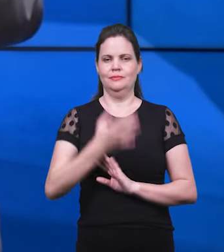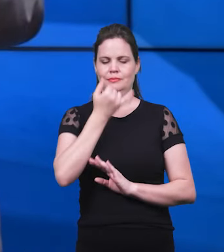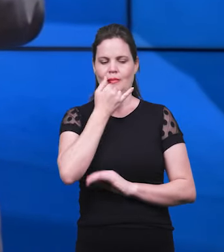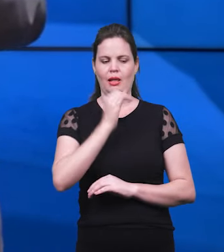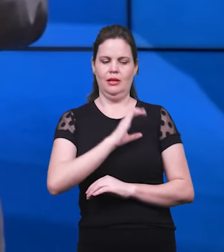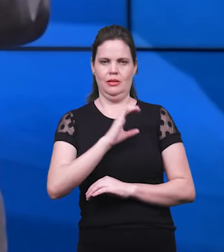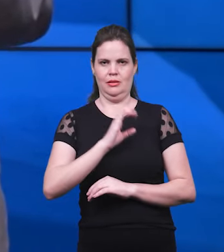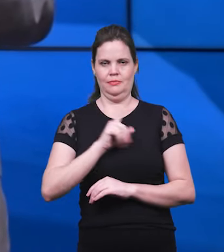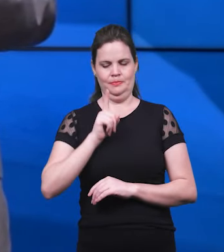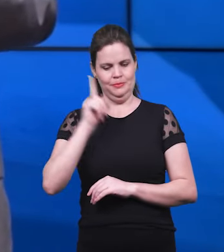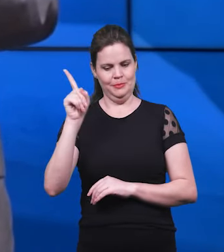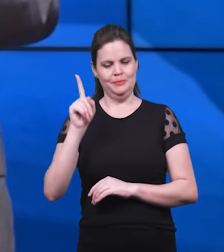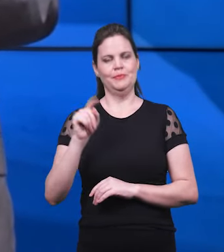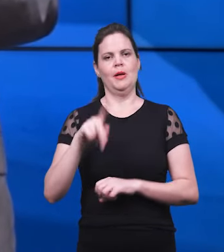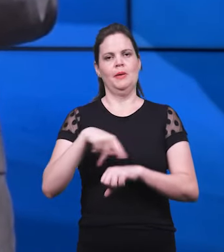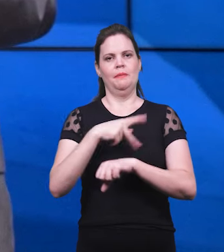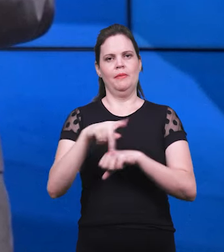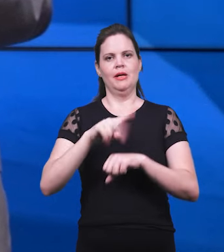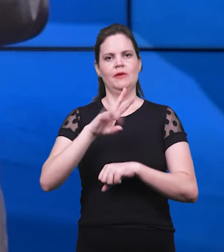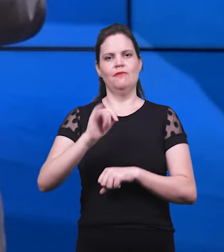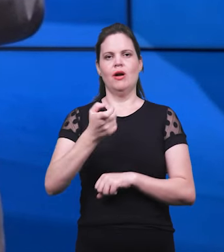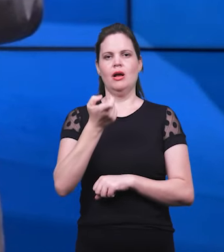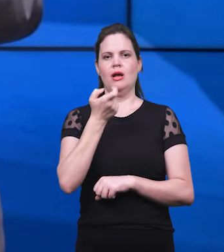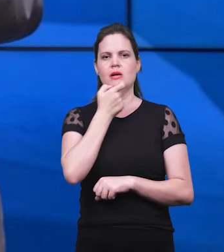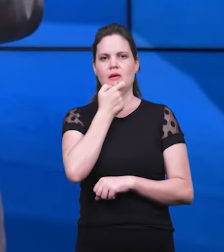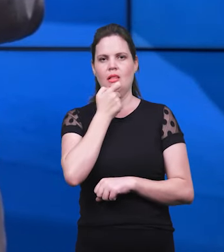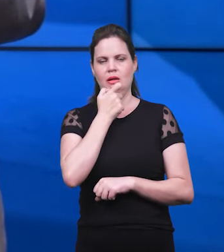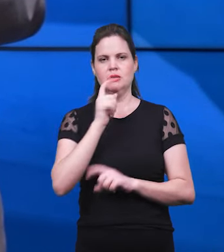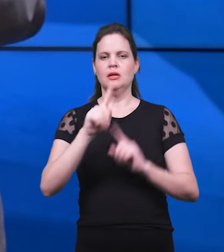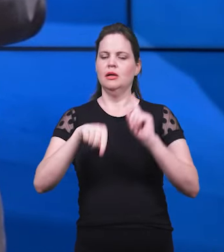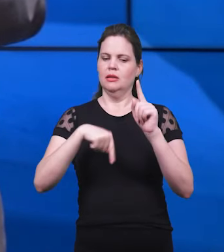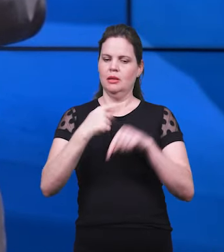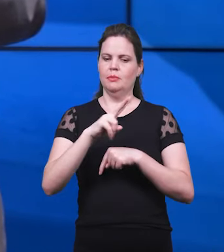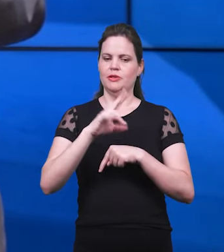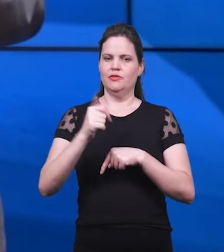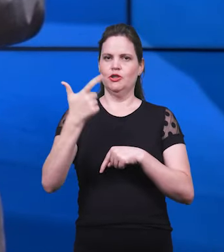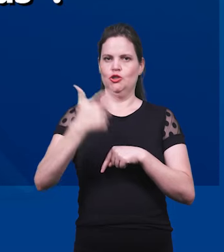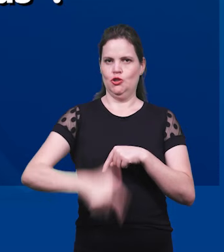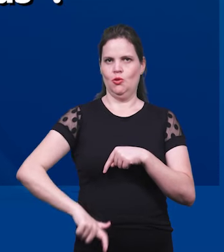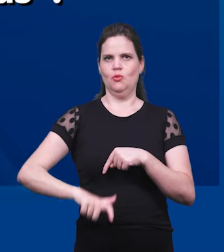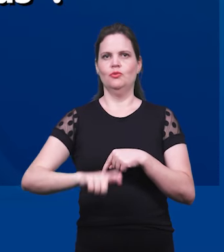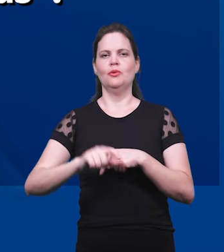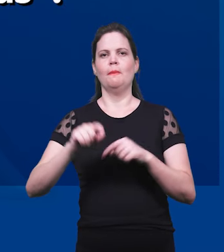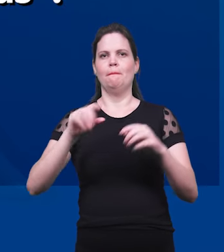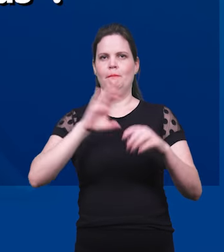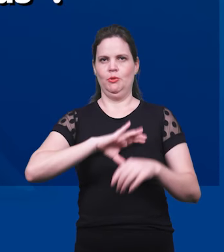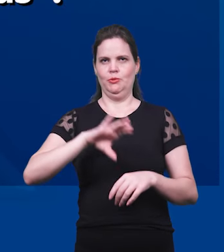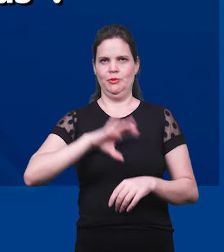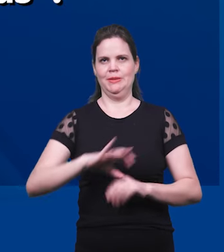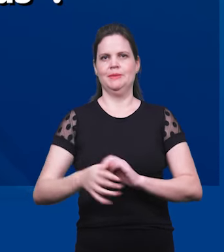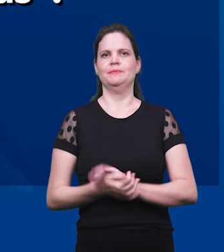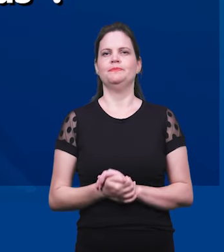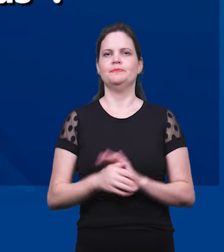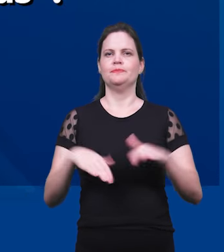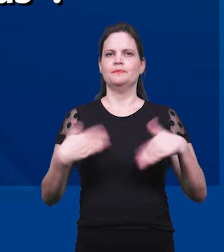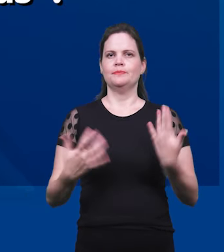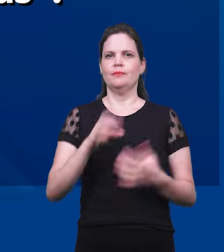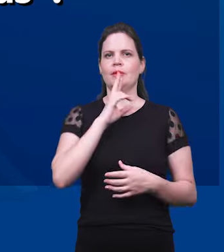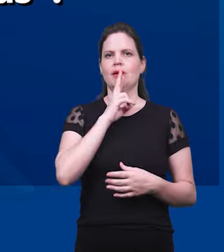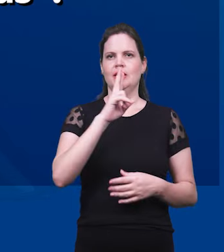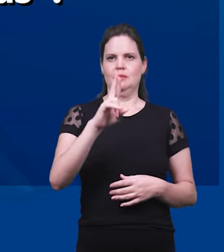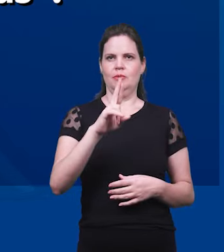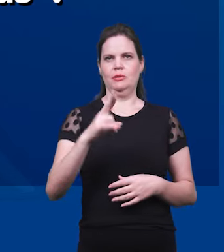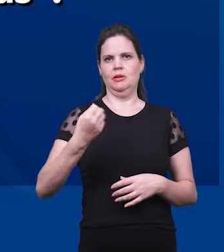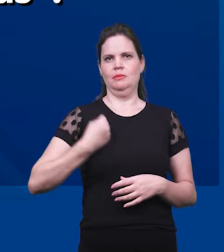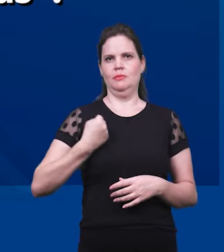ouvir ele falando em inglês e depois repetiremos em português. Amen. Answering question number one of the Sunday Bible